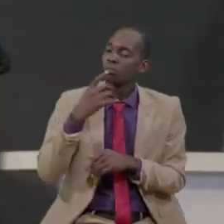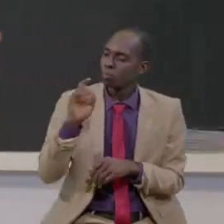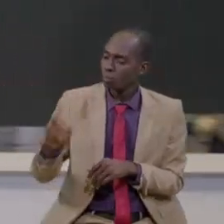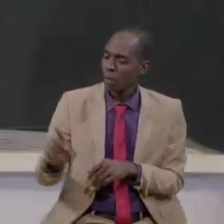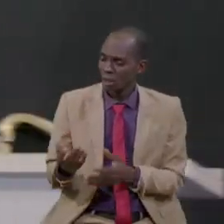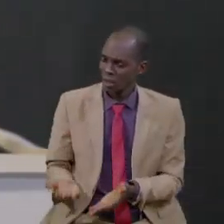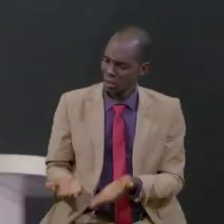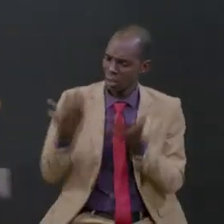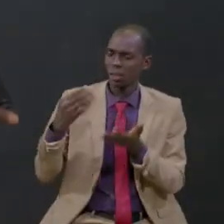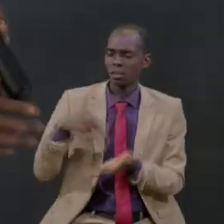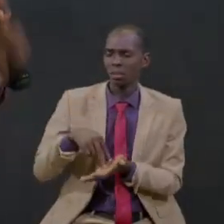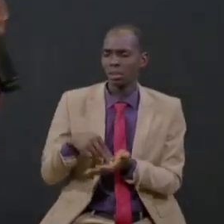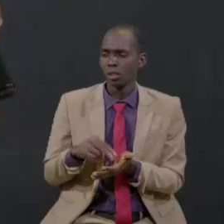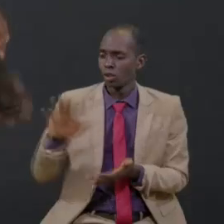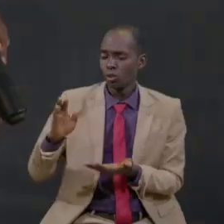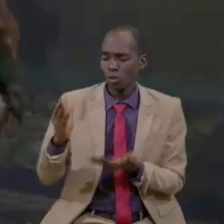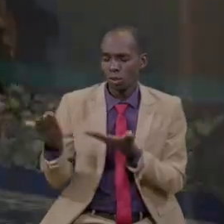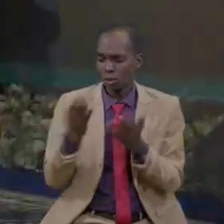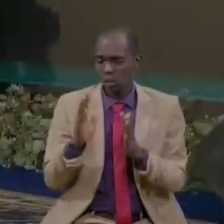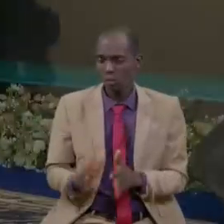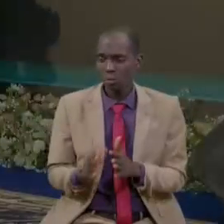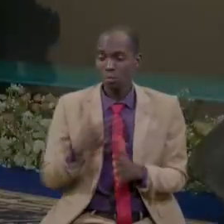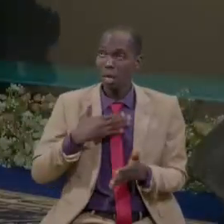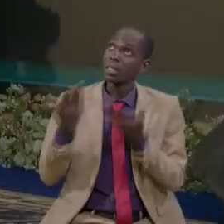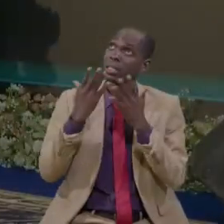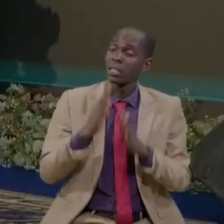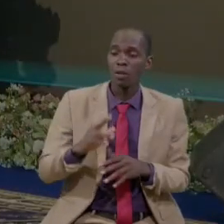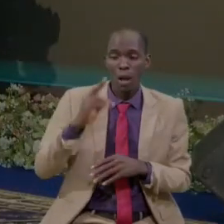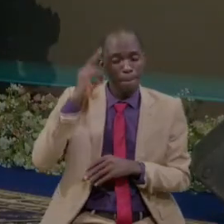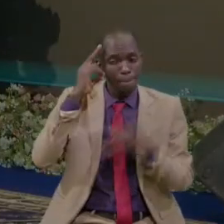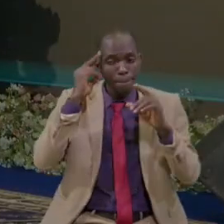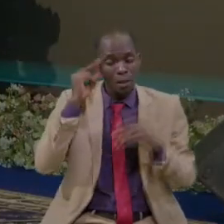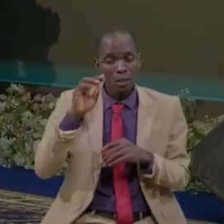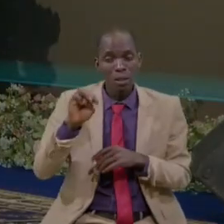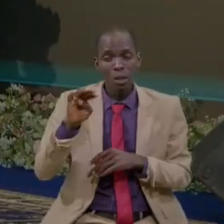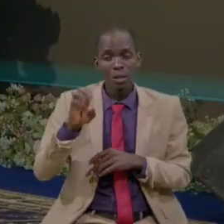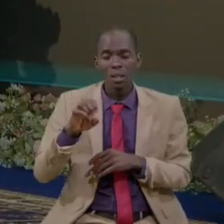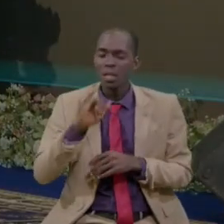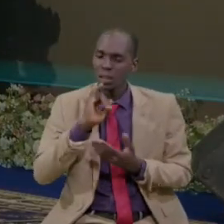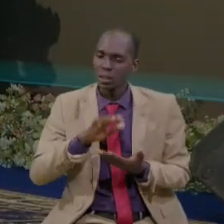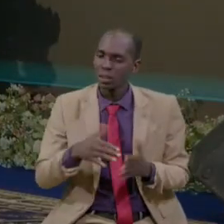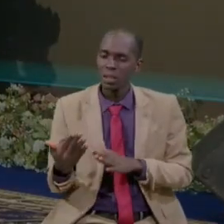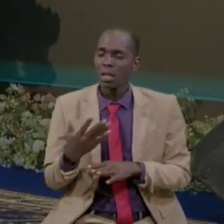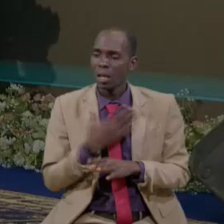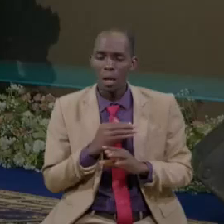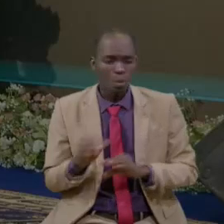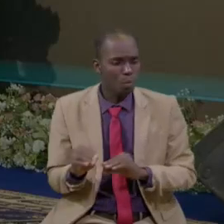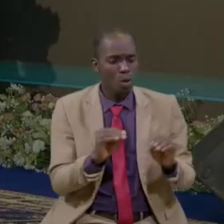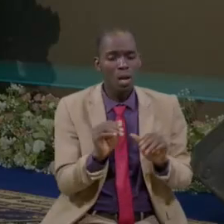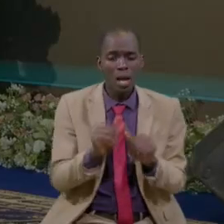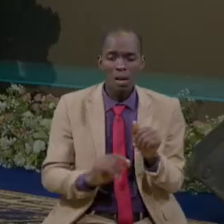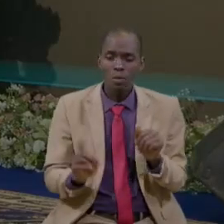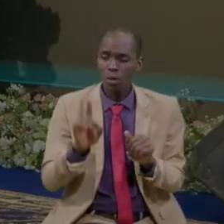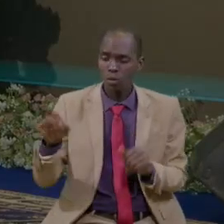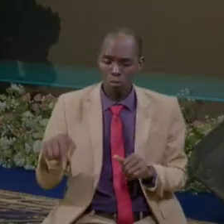Therefore, go before these people. Every place the sole of your foot shall tread upon, that I have given to you, given